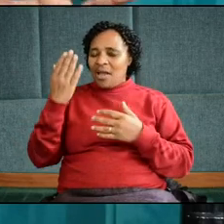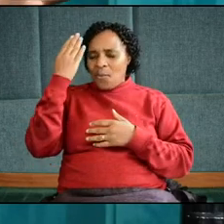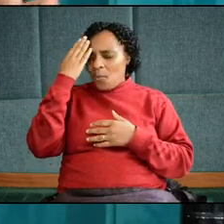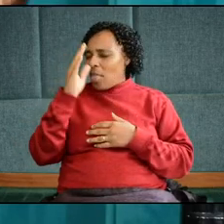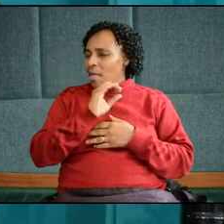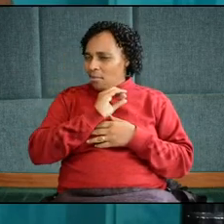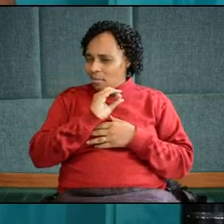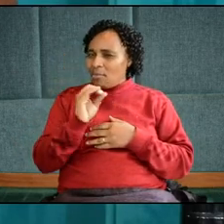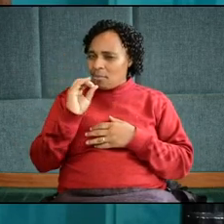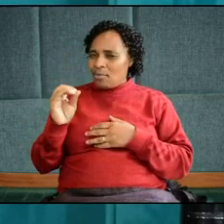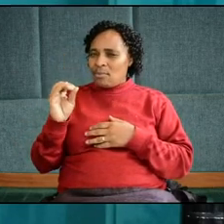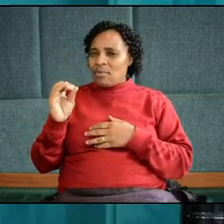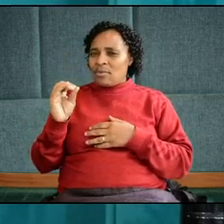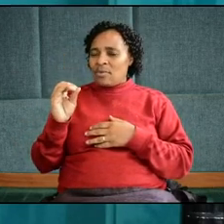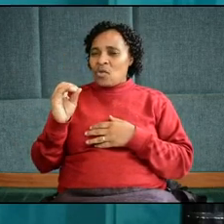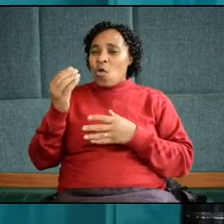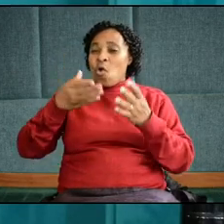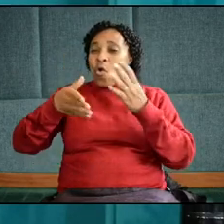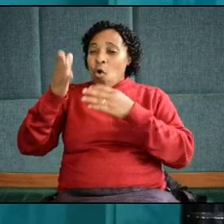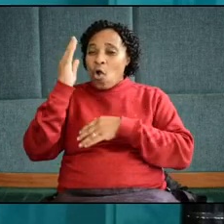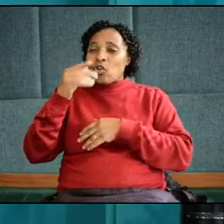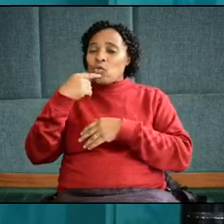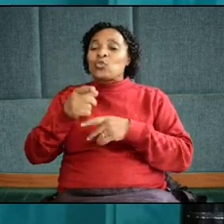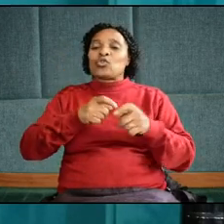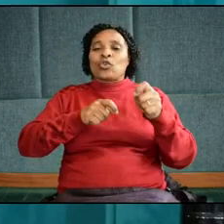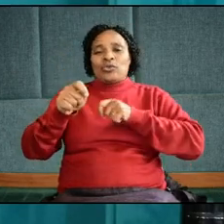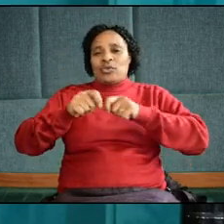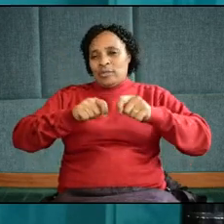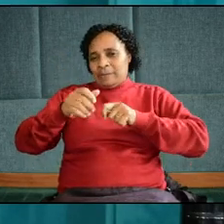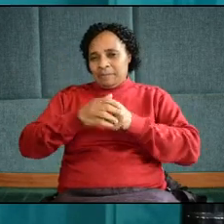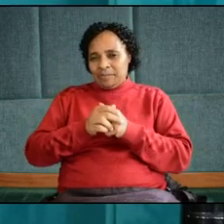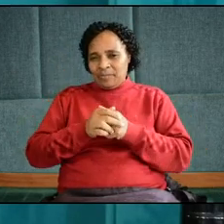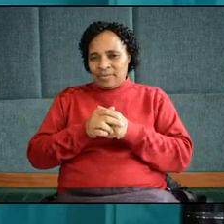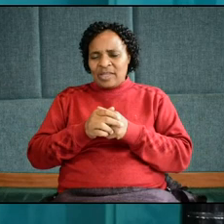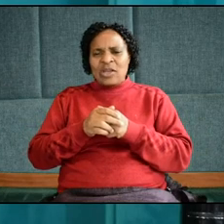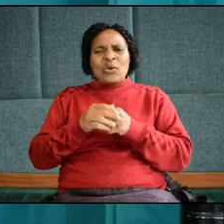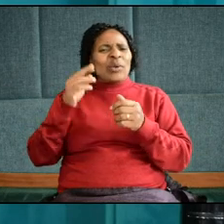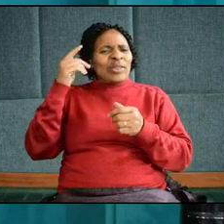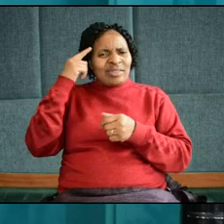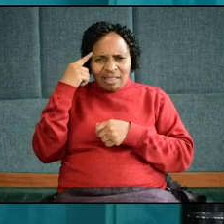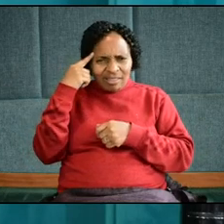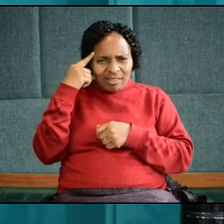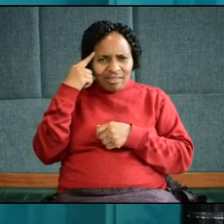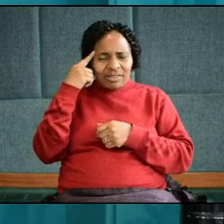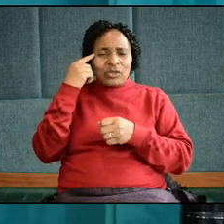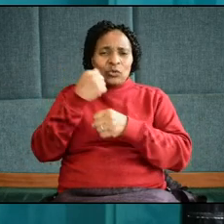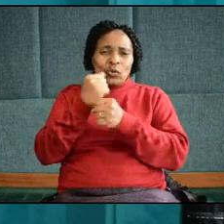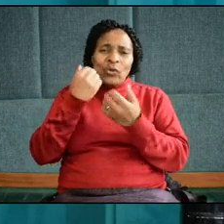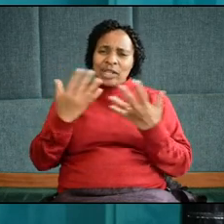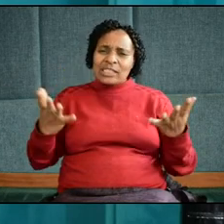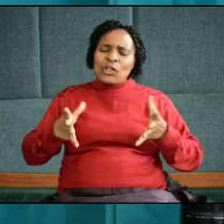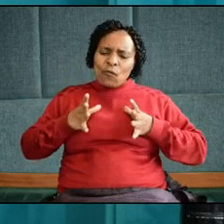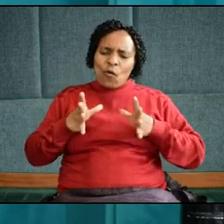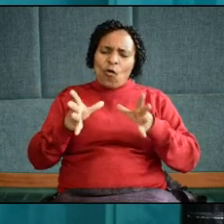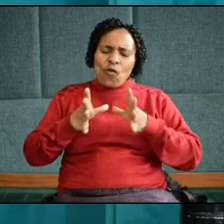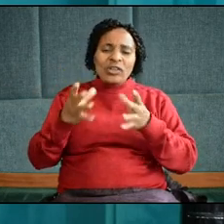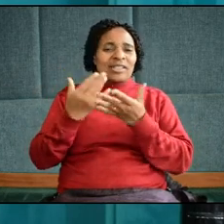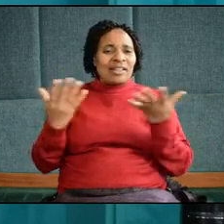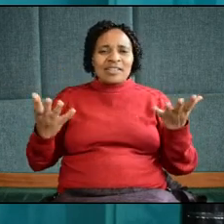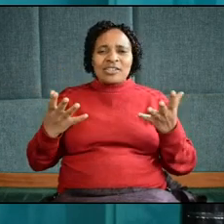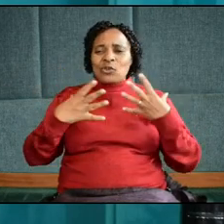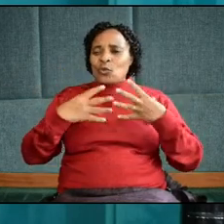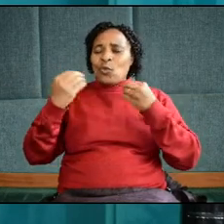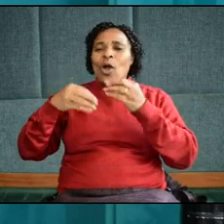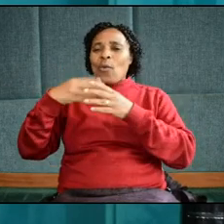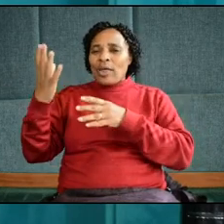that God is ultimately the one in control. Mm-hmm. So we tend to do things, try to force things to go away, mm-hmm.